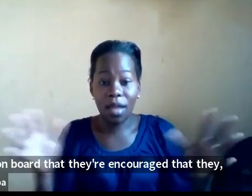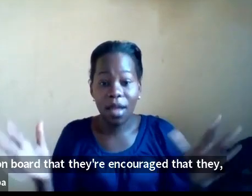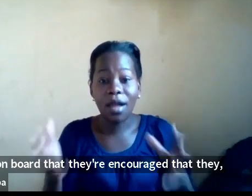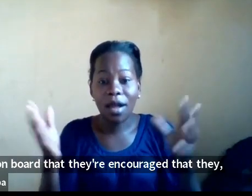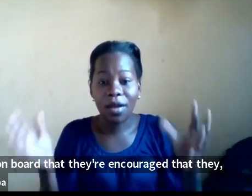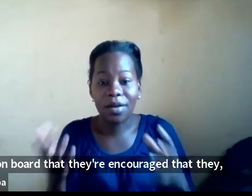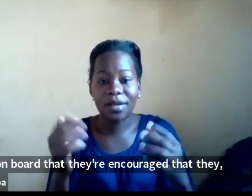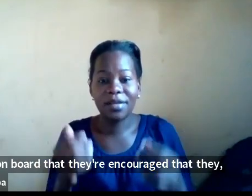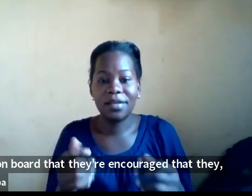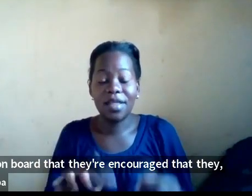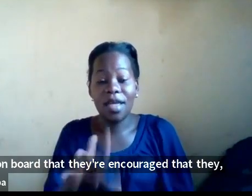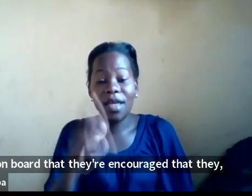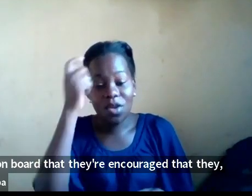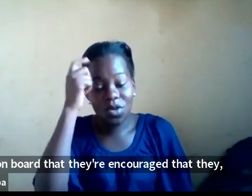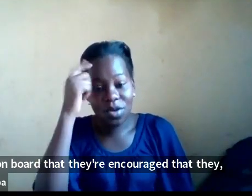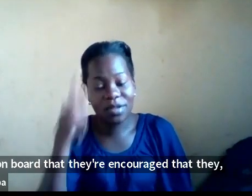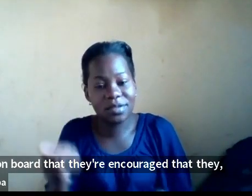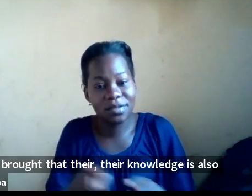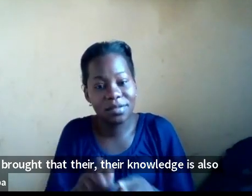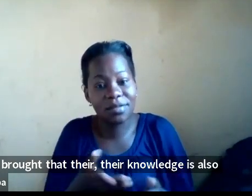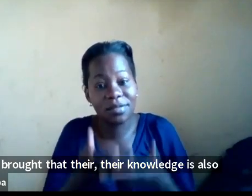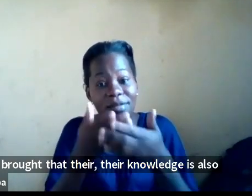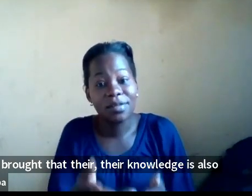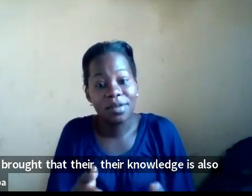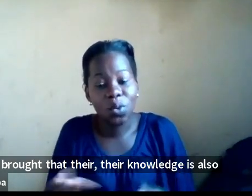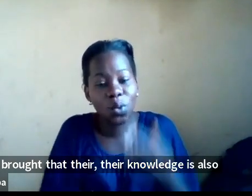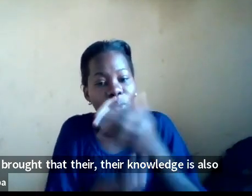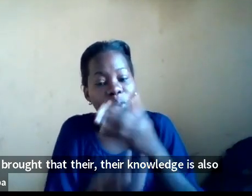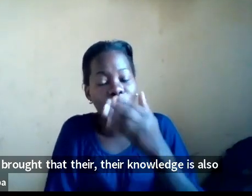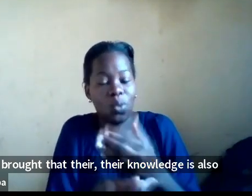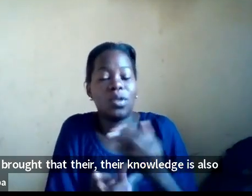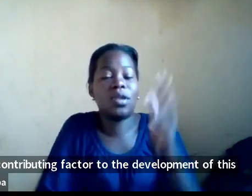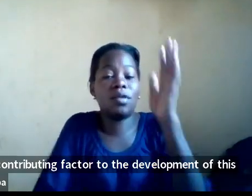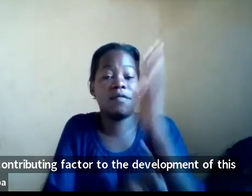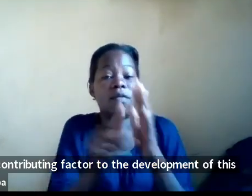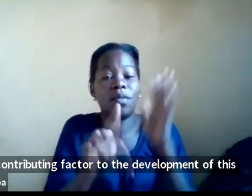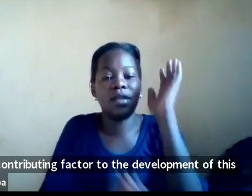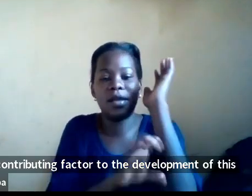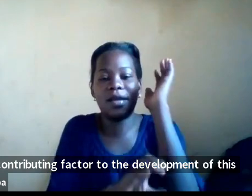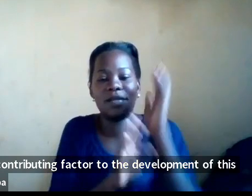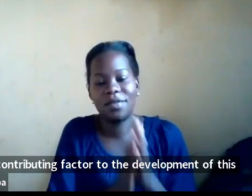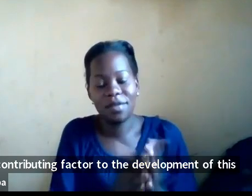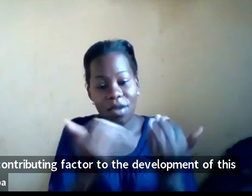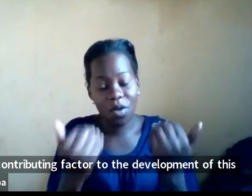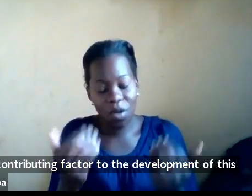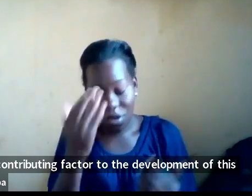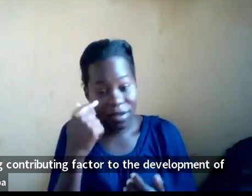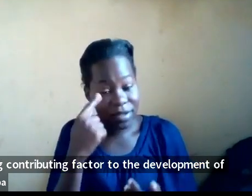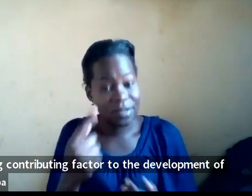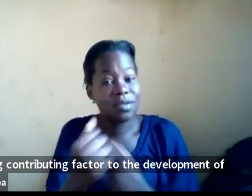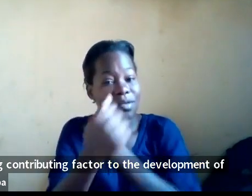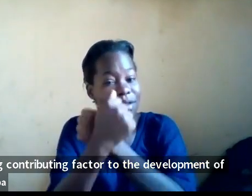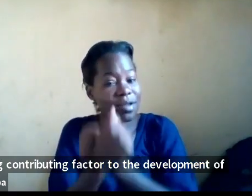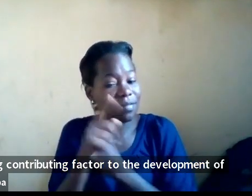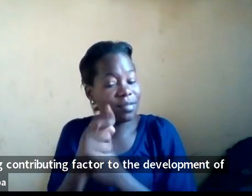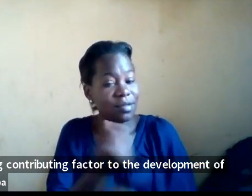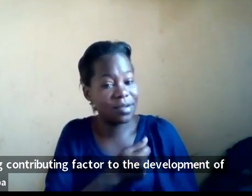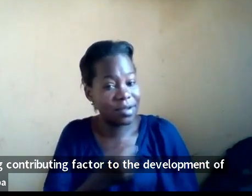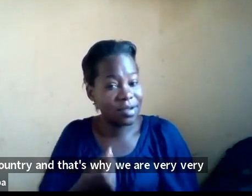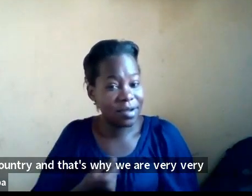their knowledge is also being a big contributing factor to the development of this country. And that's why we are very, very passionate about them. A lot of these